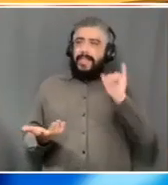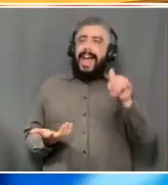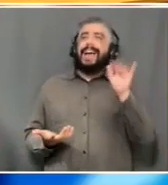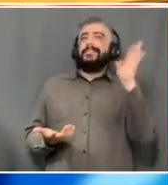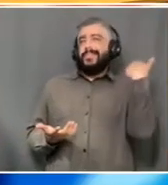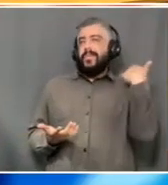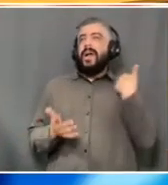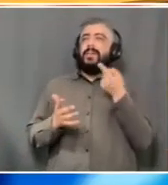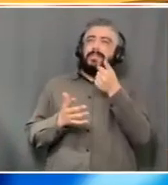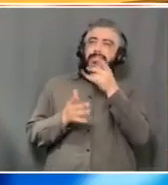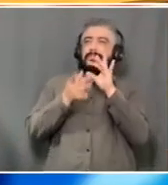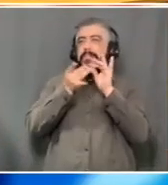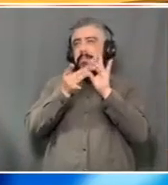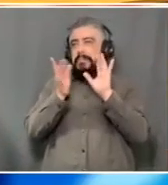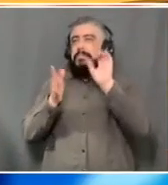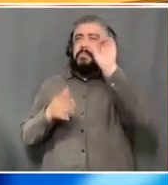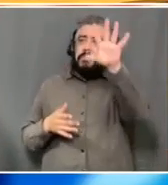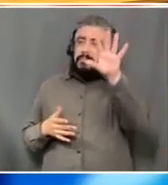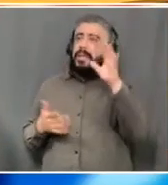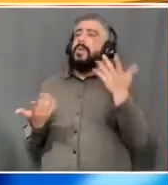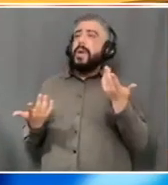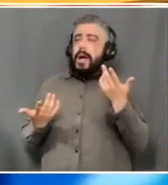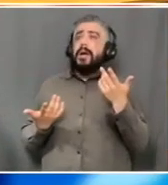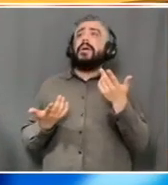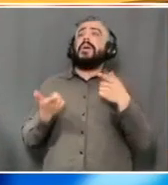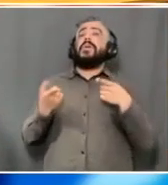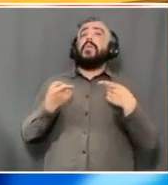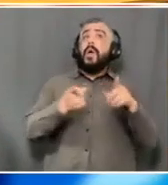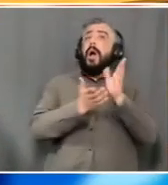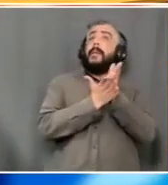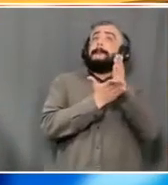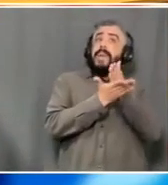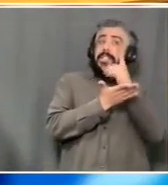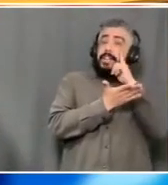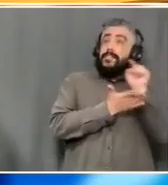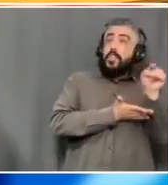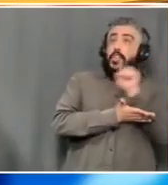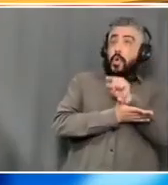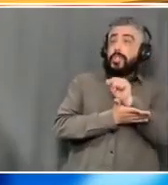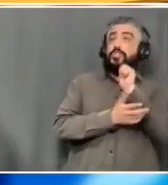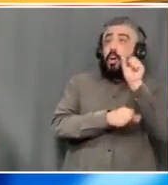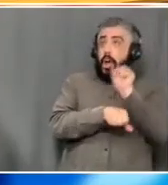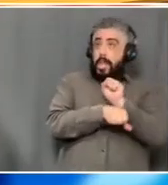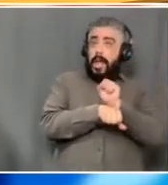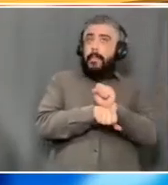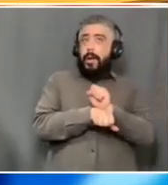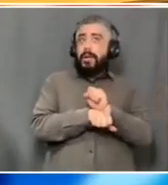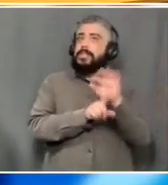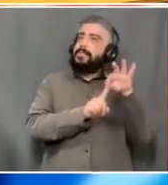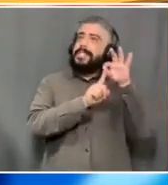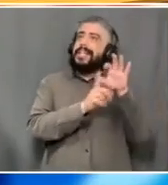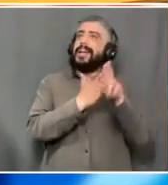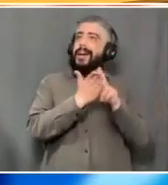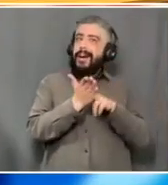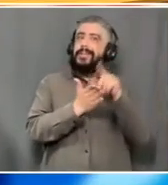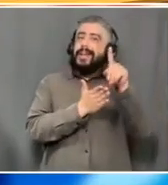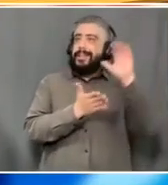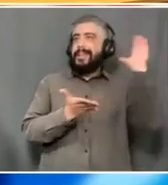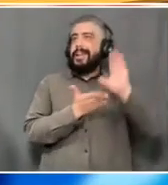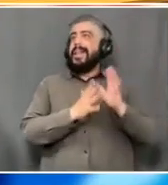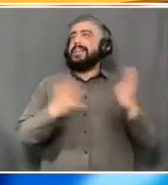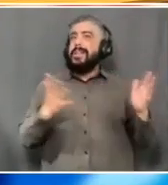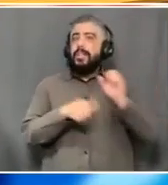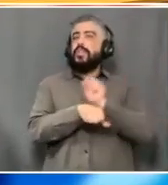about that while the budgets for those non-labor, especially the contracts, has substantially declined, that the work is not